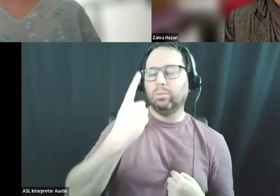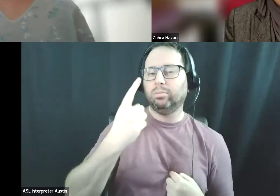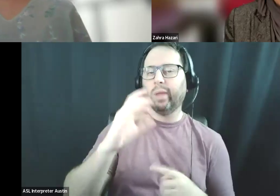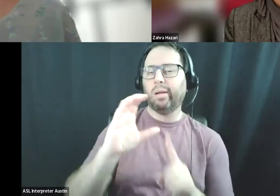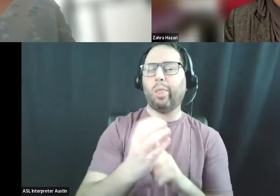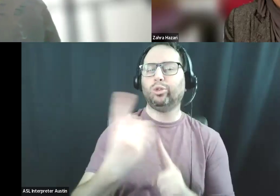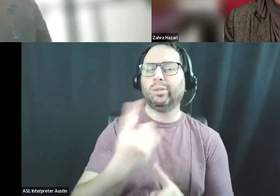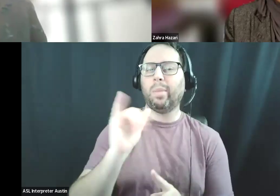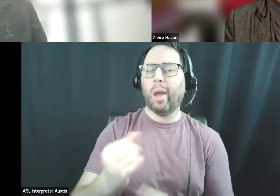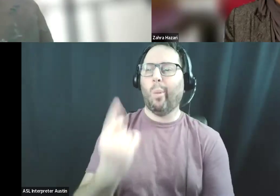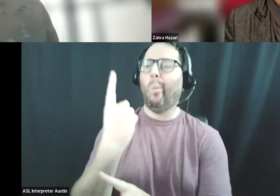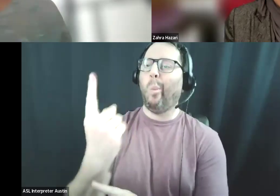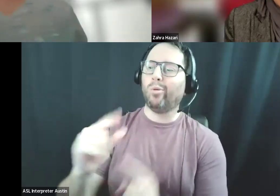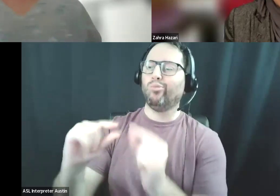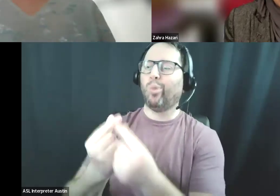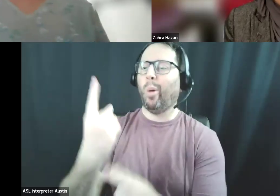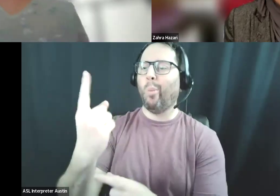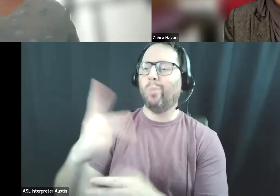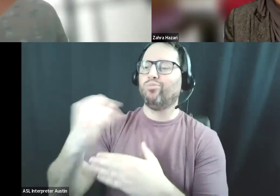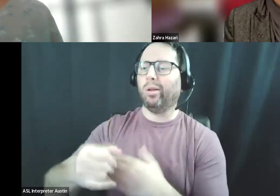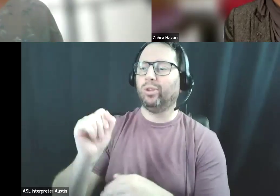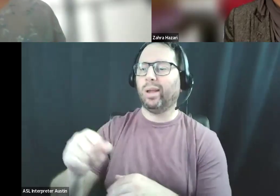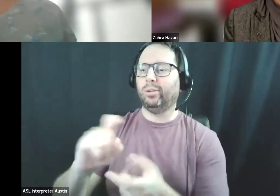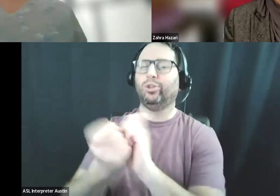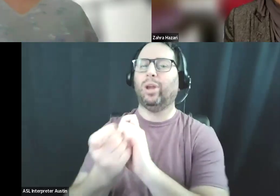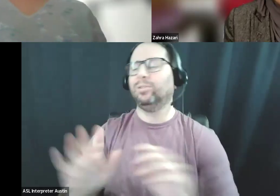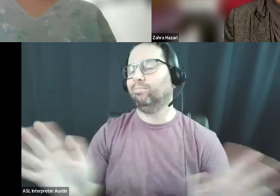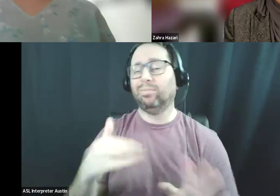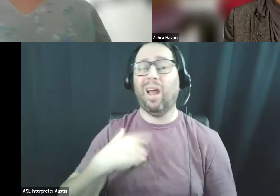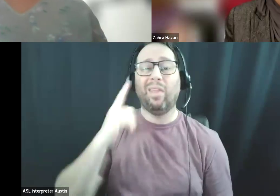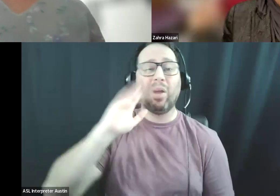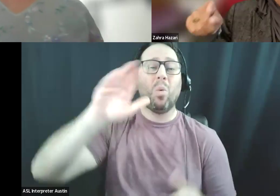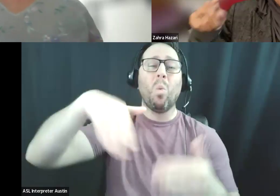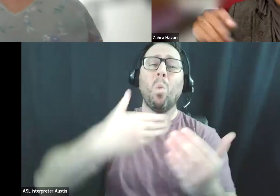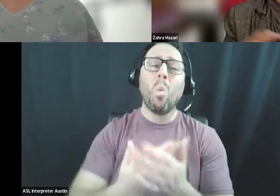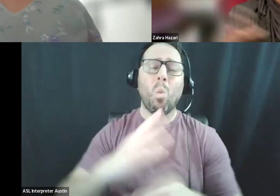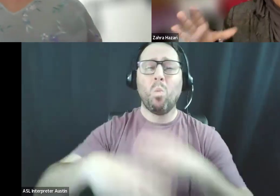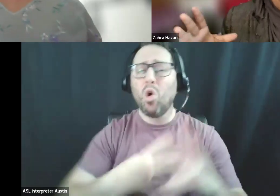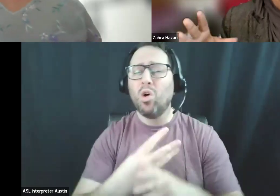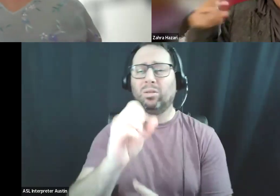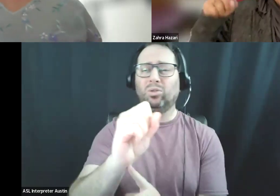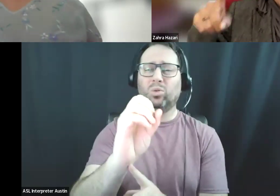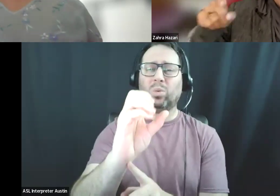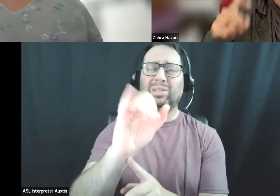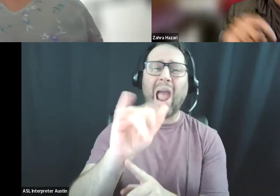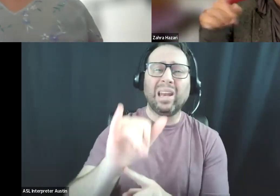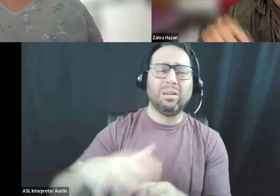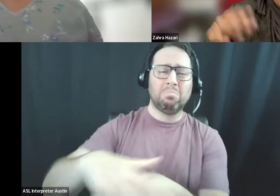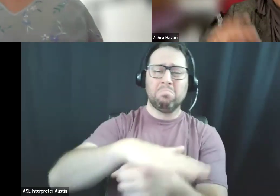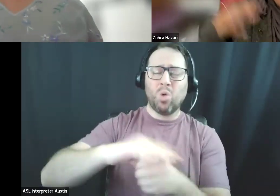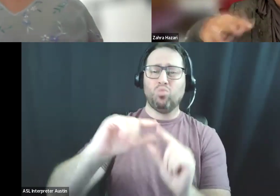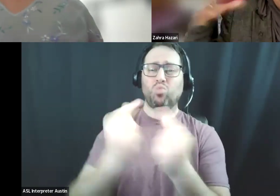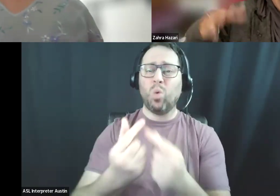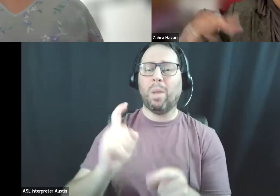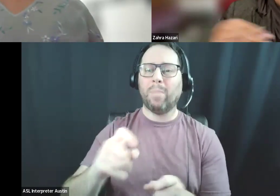it takes an entire society to change cultural narratives, right? But we have, like, you think of perturbation theory, right? If